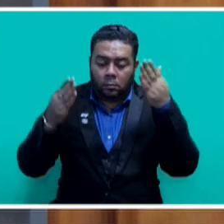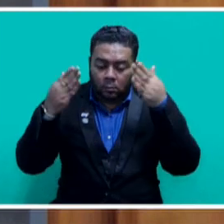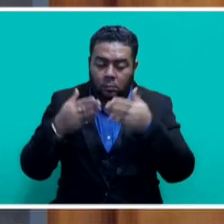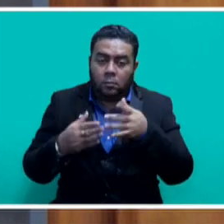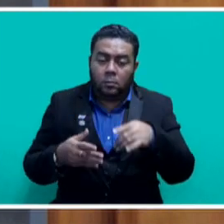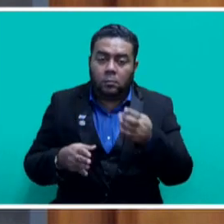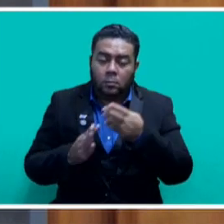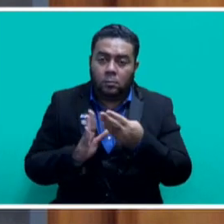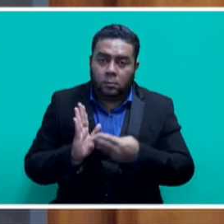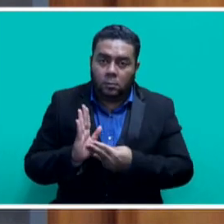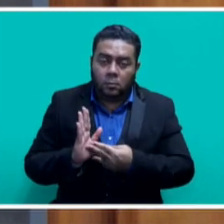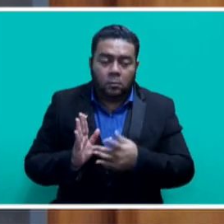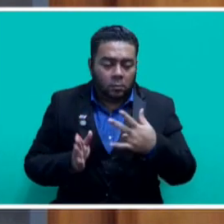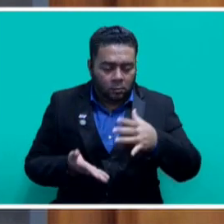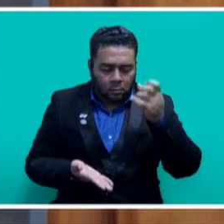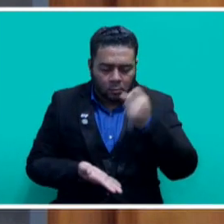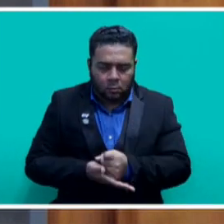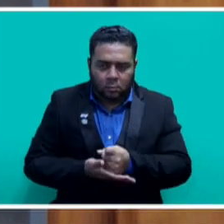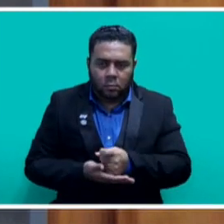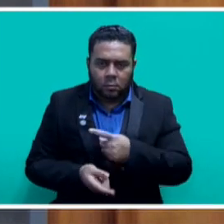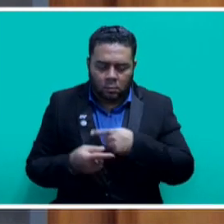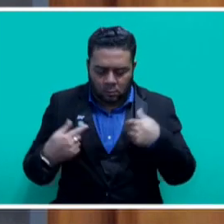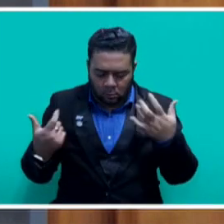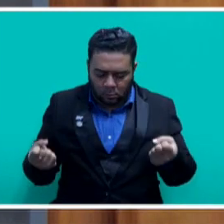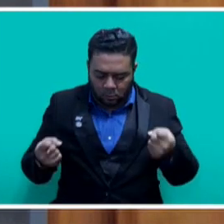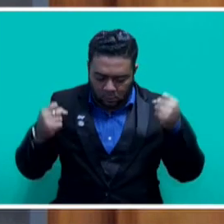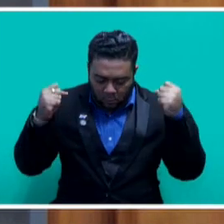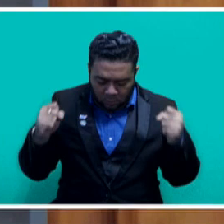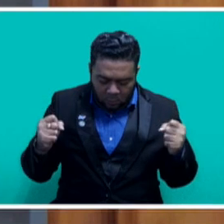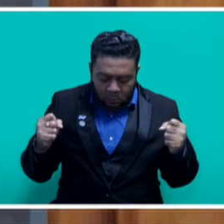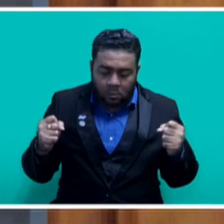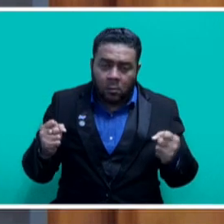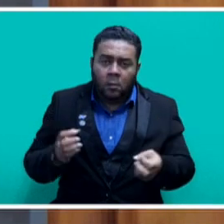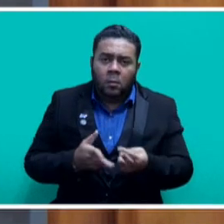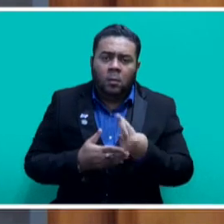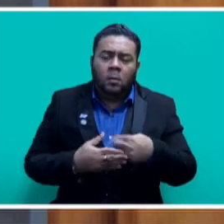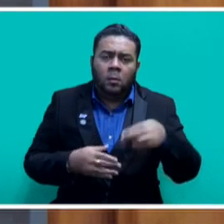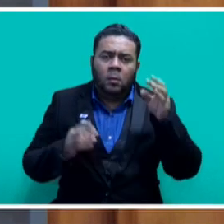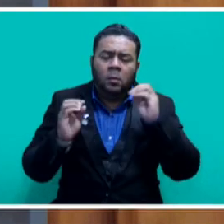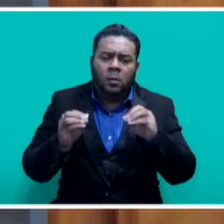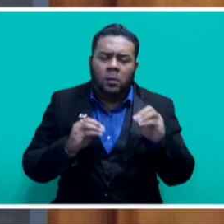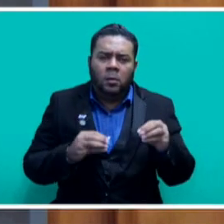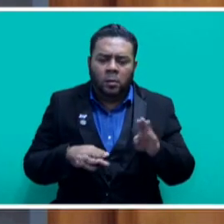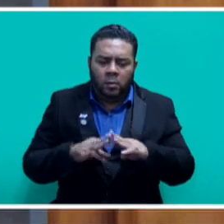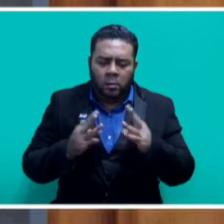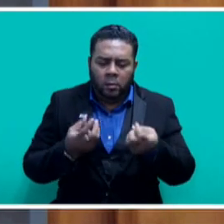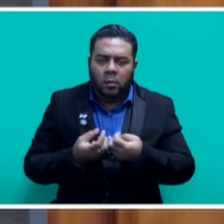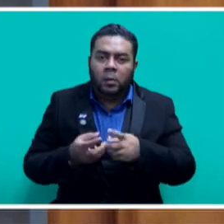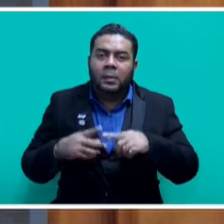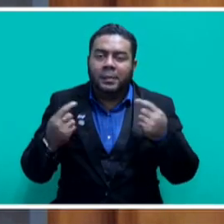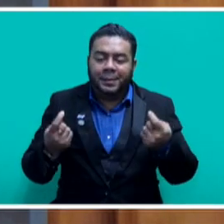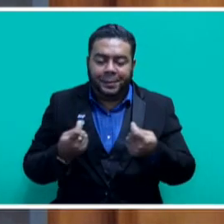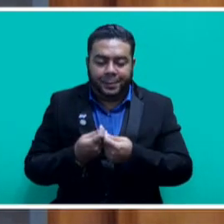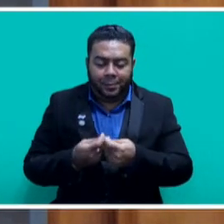budget is to ensuring that we have a strong and resilient teaching workforce. To achieve